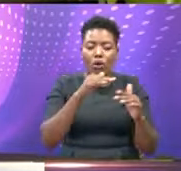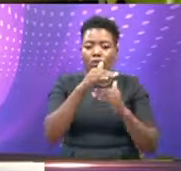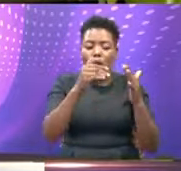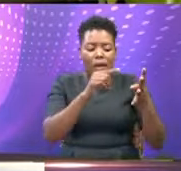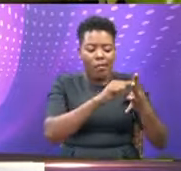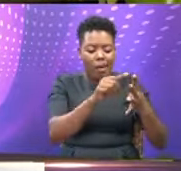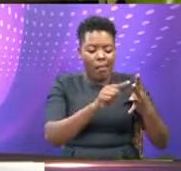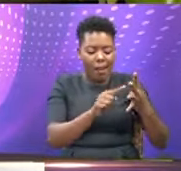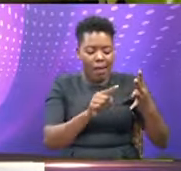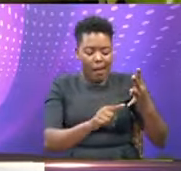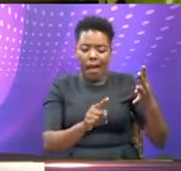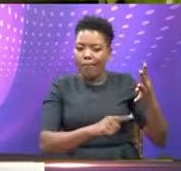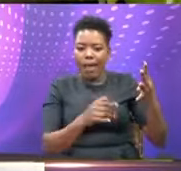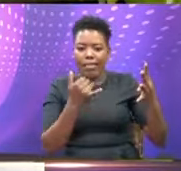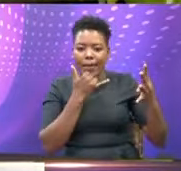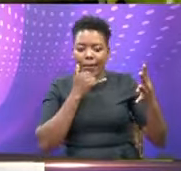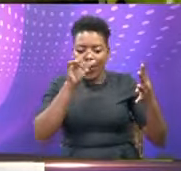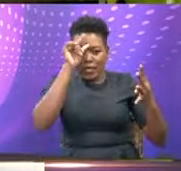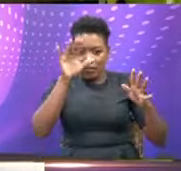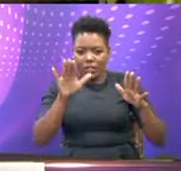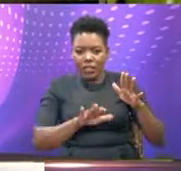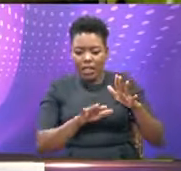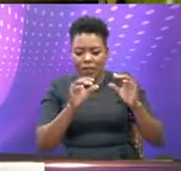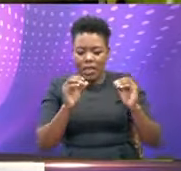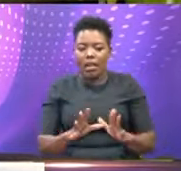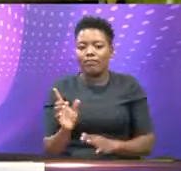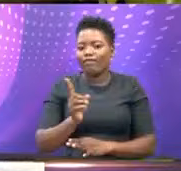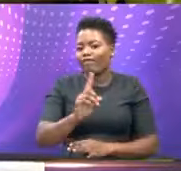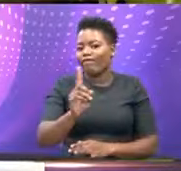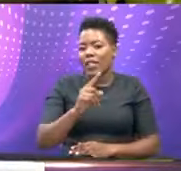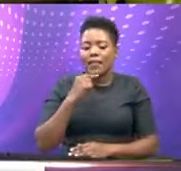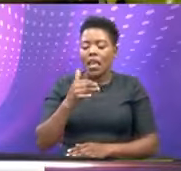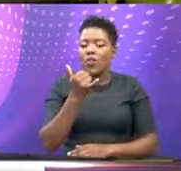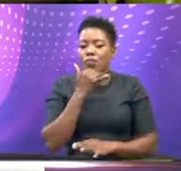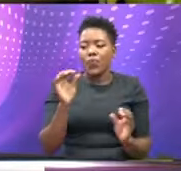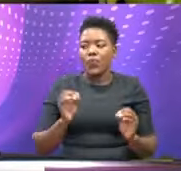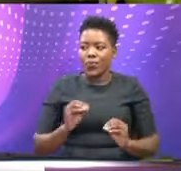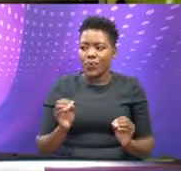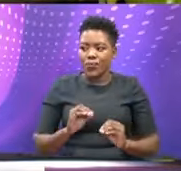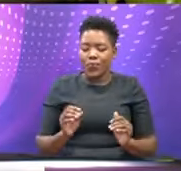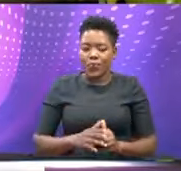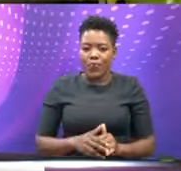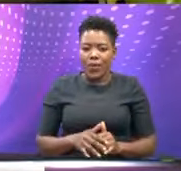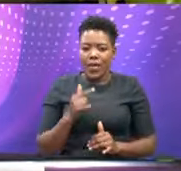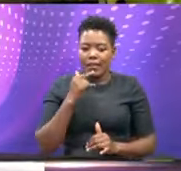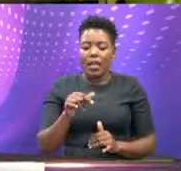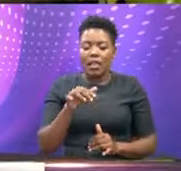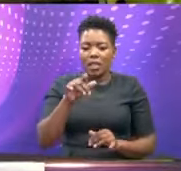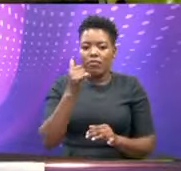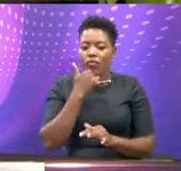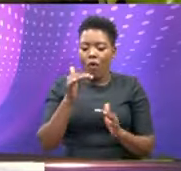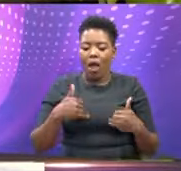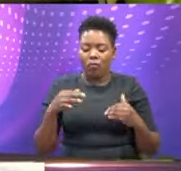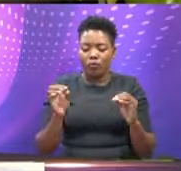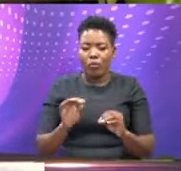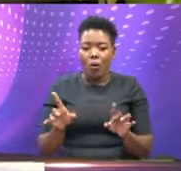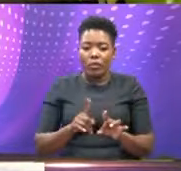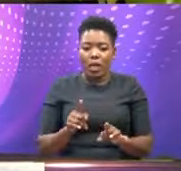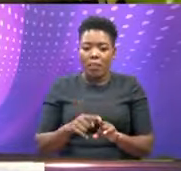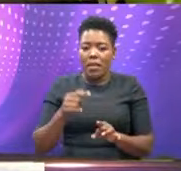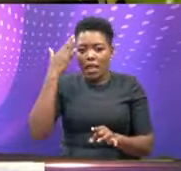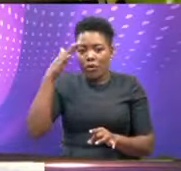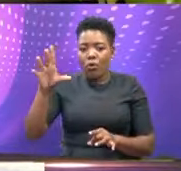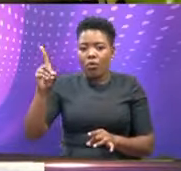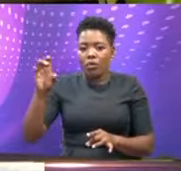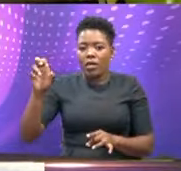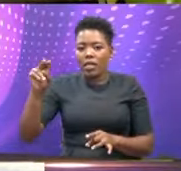kane okwedo wach moro amora mar kawo asoya e wi jal miluongo ni Dennis Mokaya ka bende owacho ni